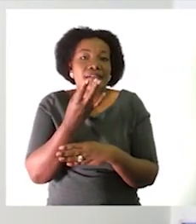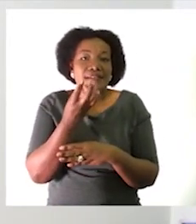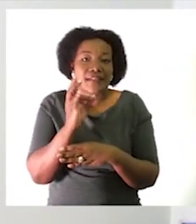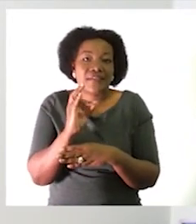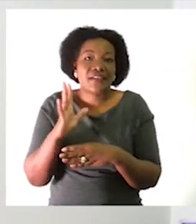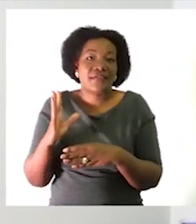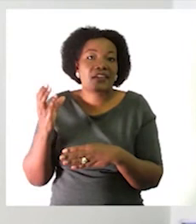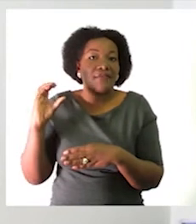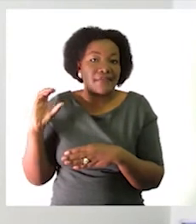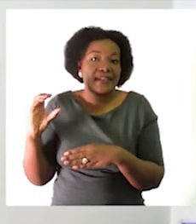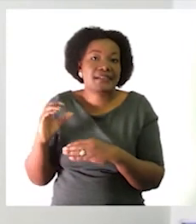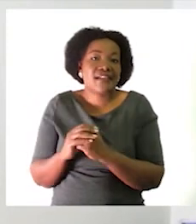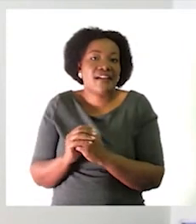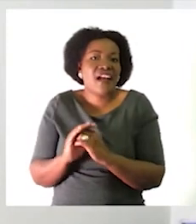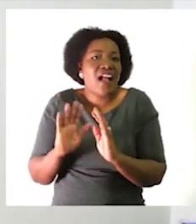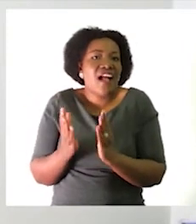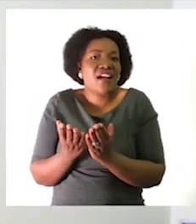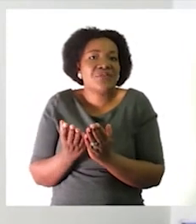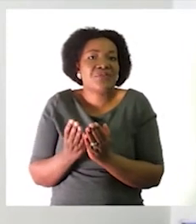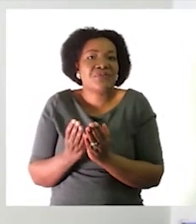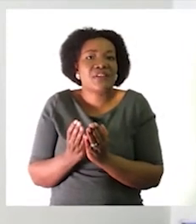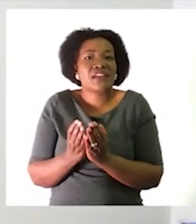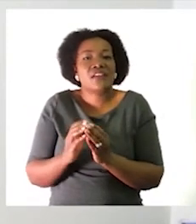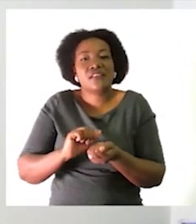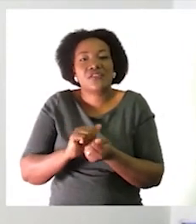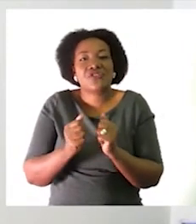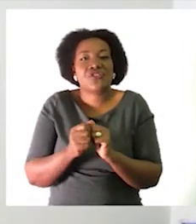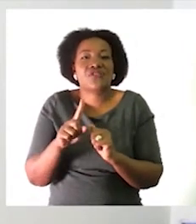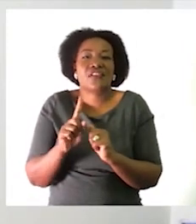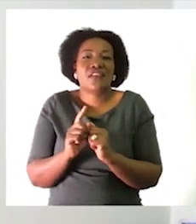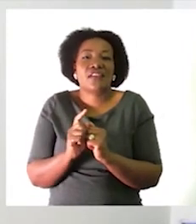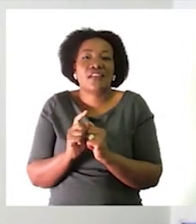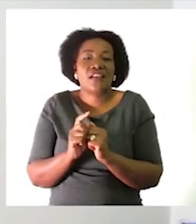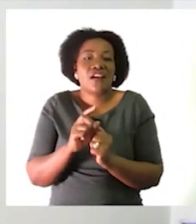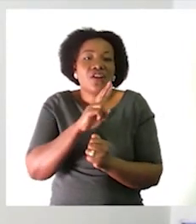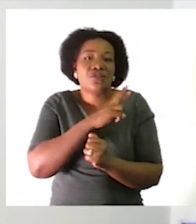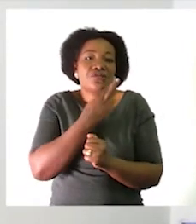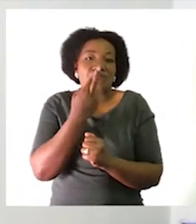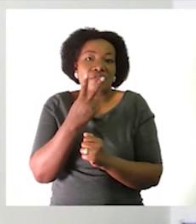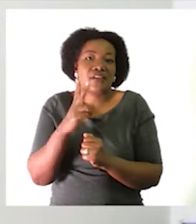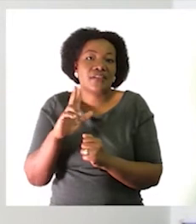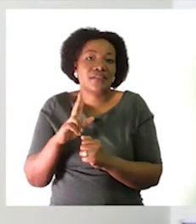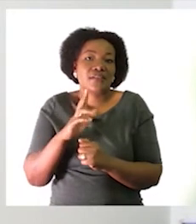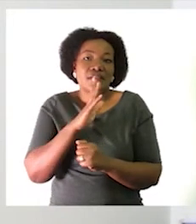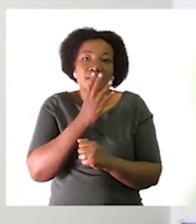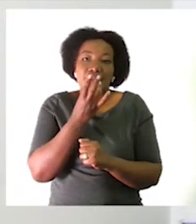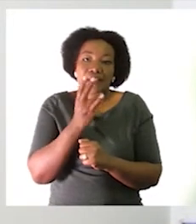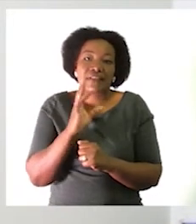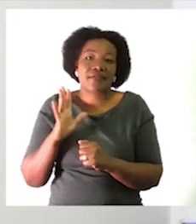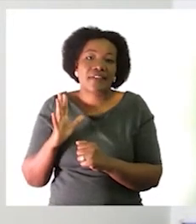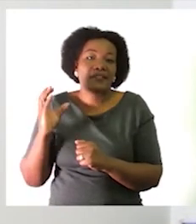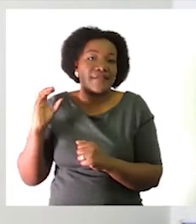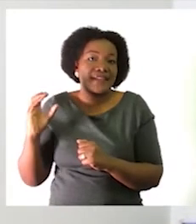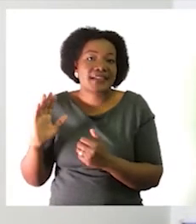$2.75? How can we convert $2 into cents? We just want to have cents. We want to